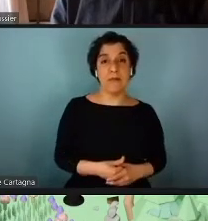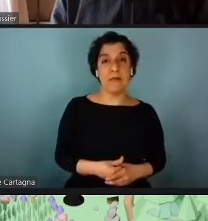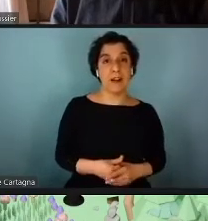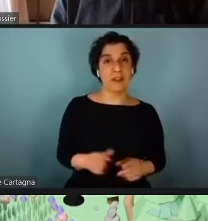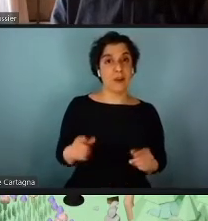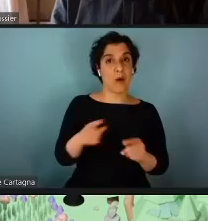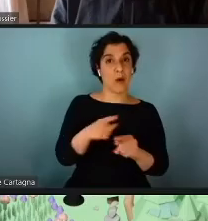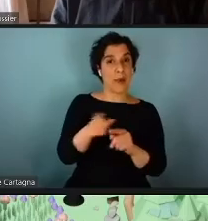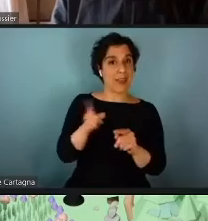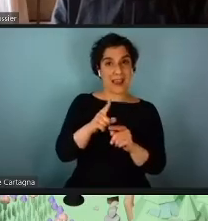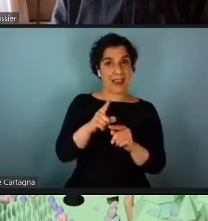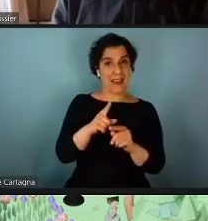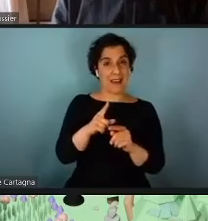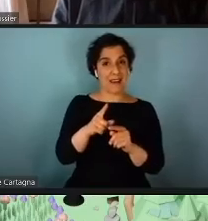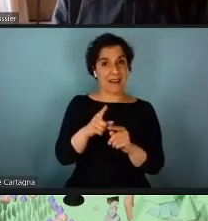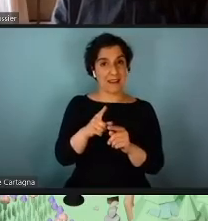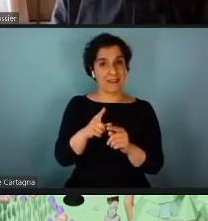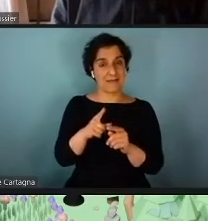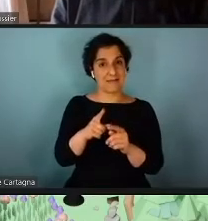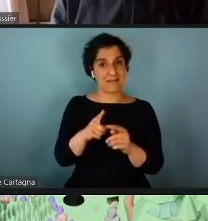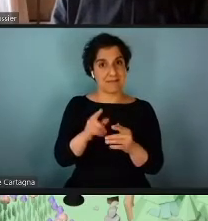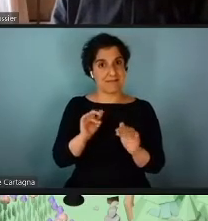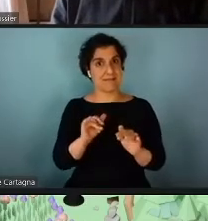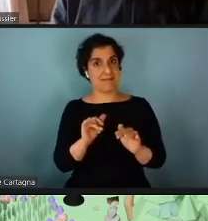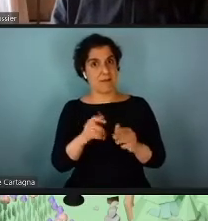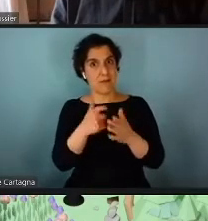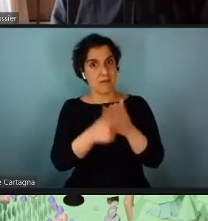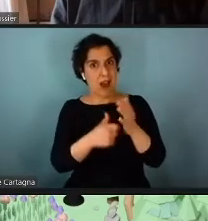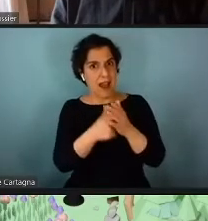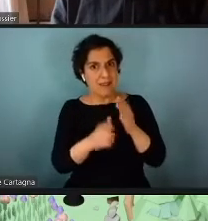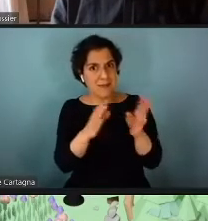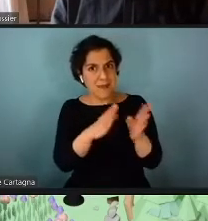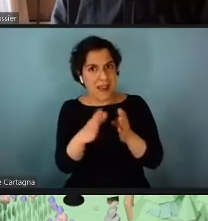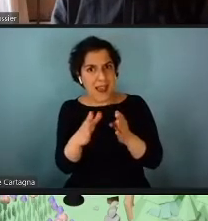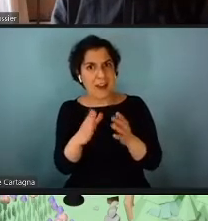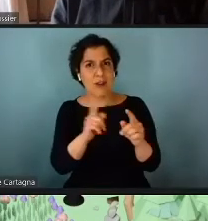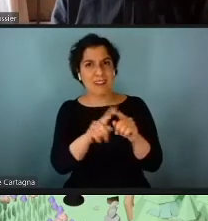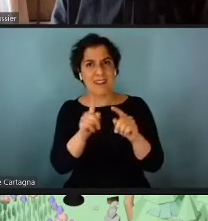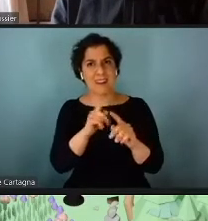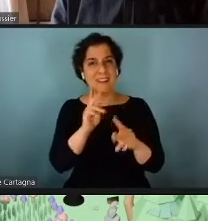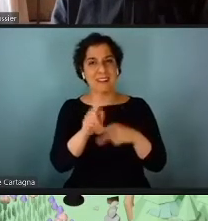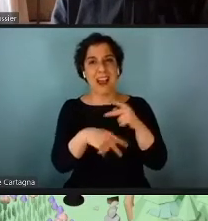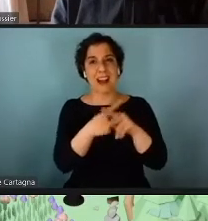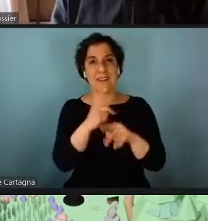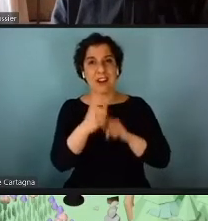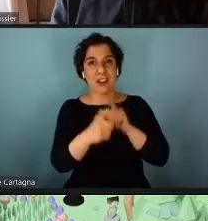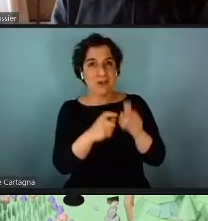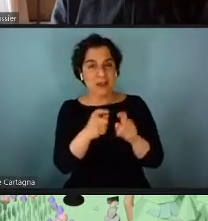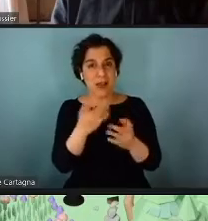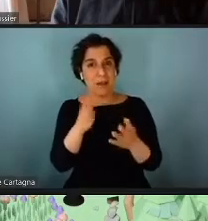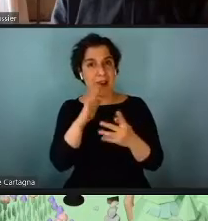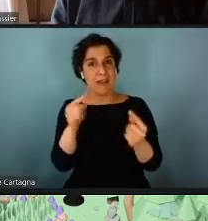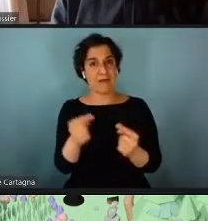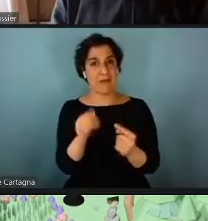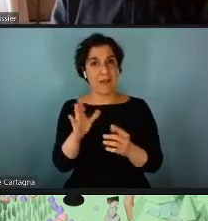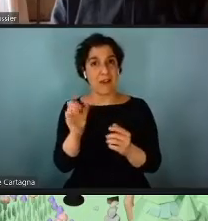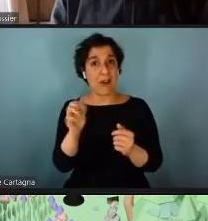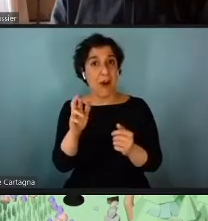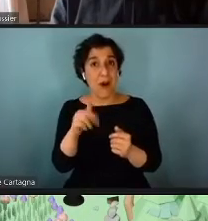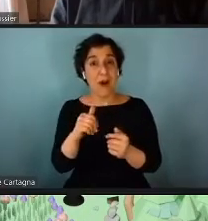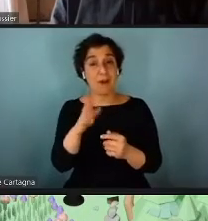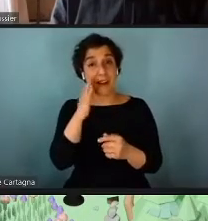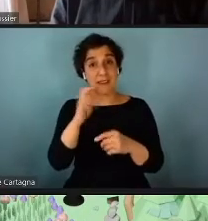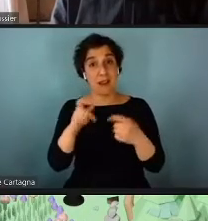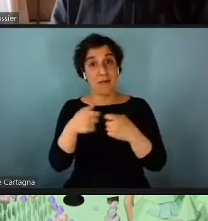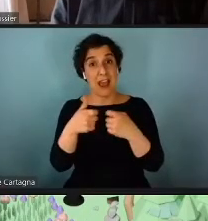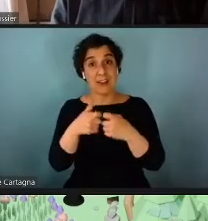by, maybe a pricing scheme or a contribution, that might hurt your car battery warranty, right?